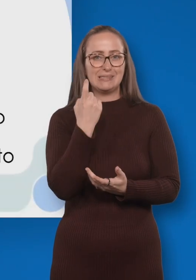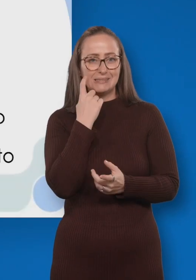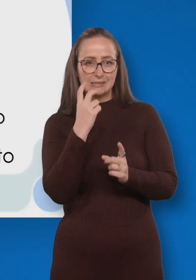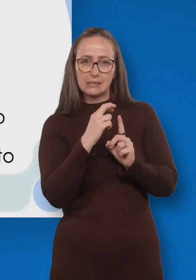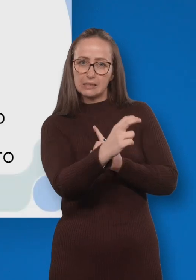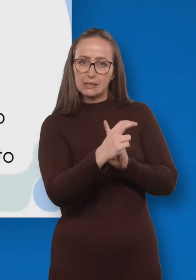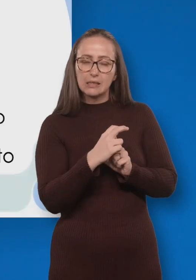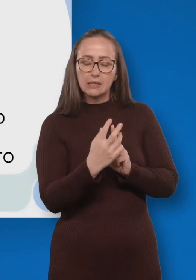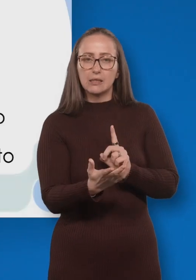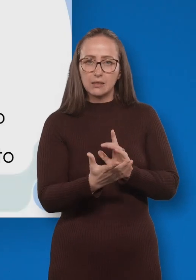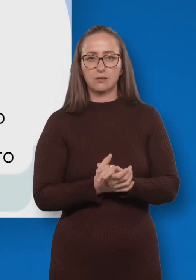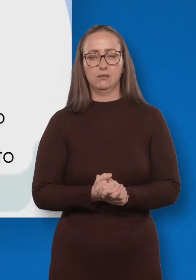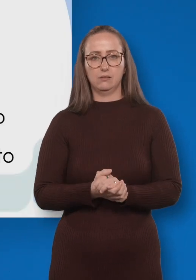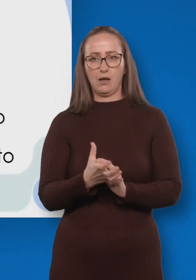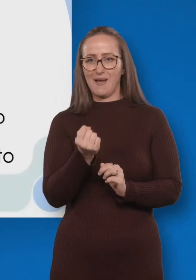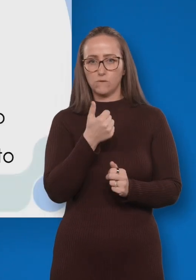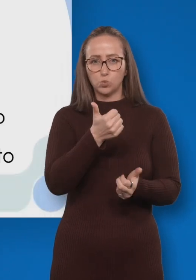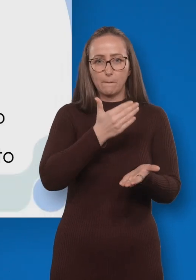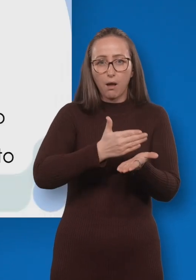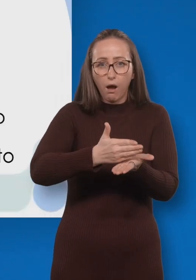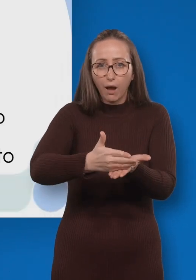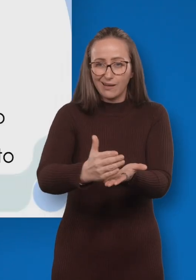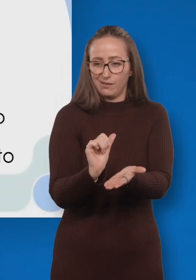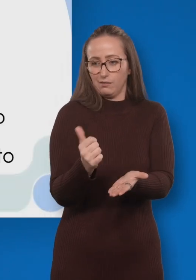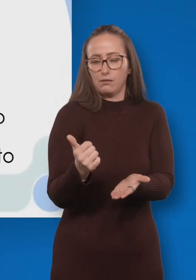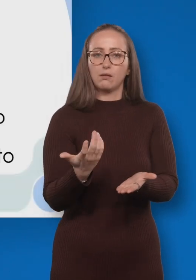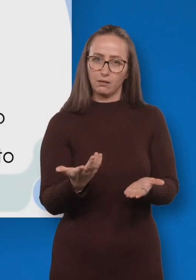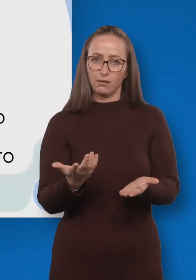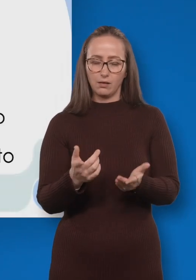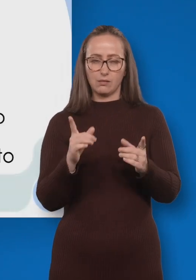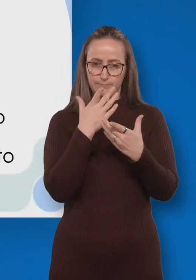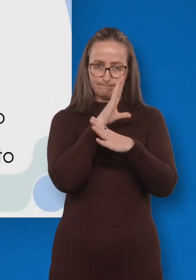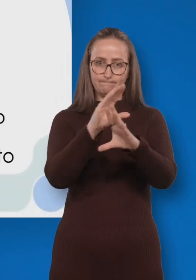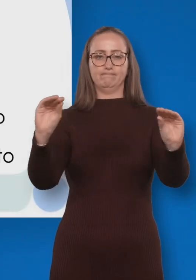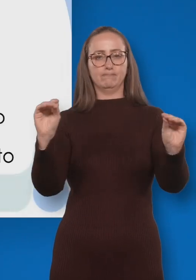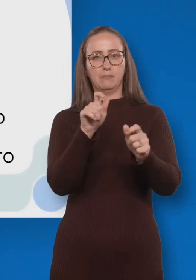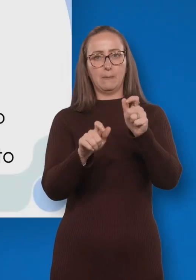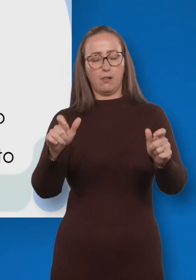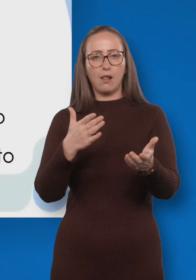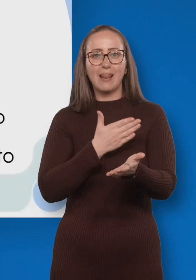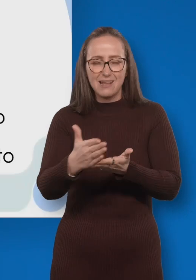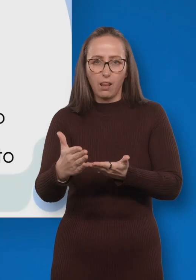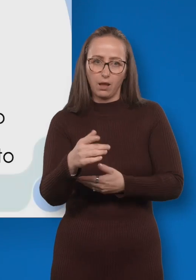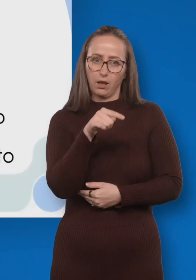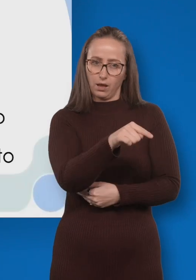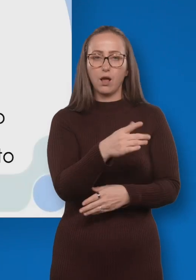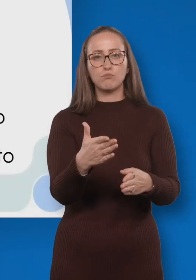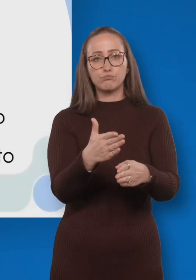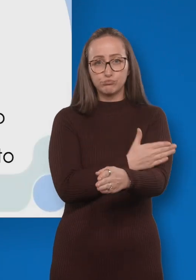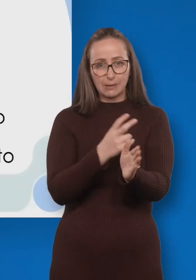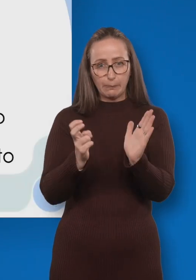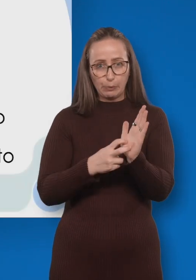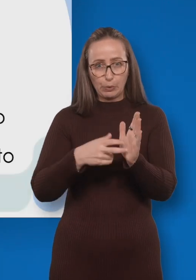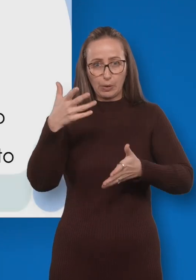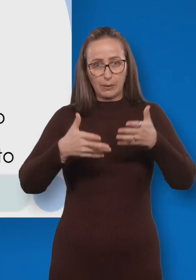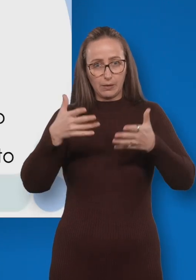by public transport, that have accessible parking nearby, and actually communicating that very clearly. Pre-booking BSL